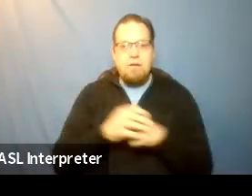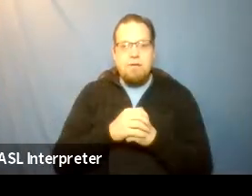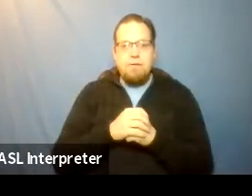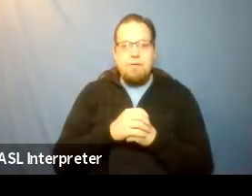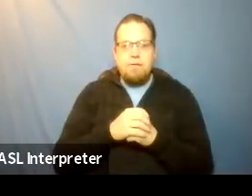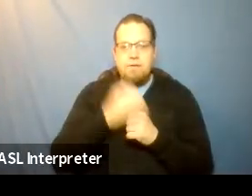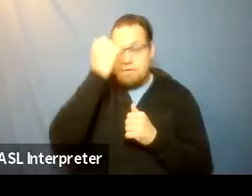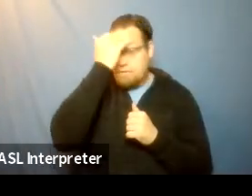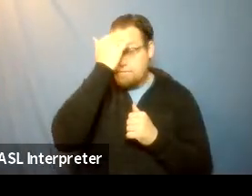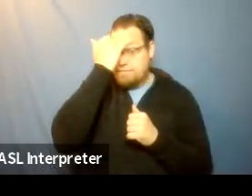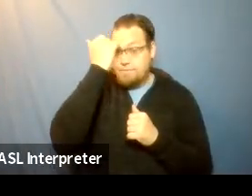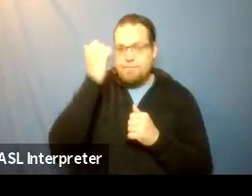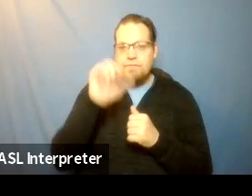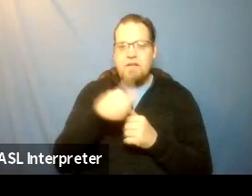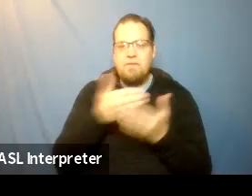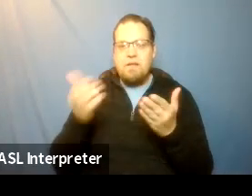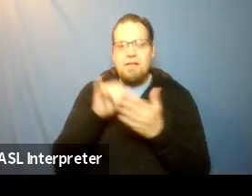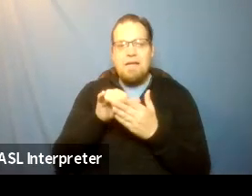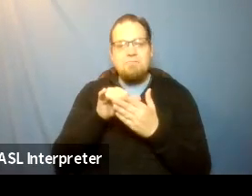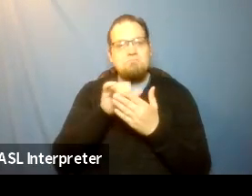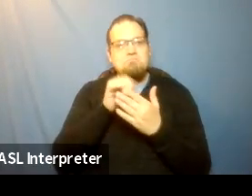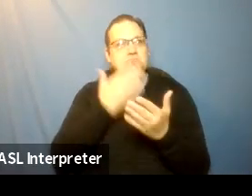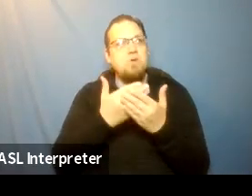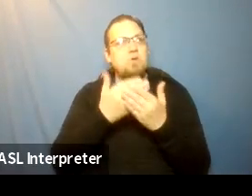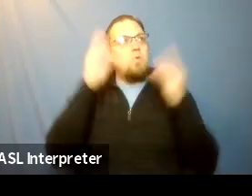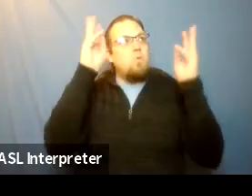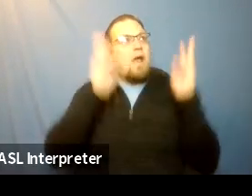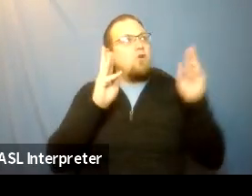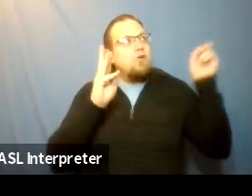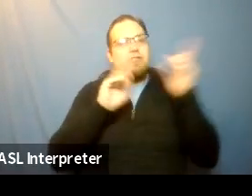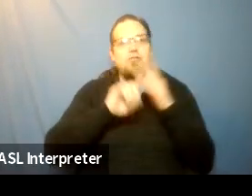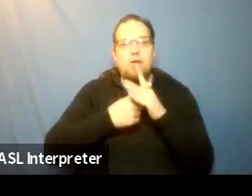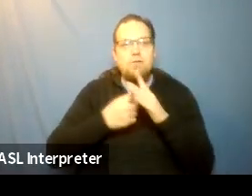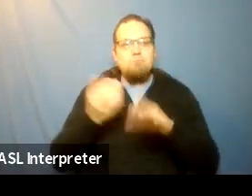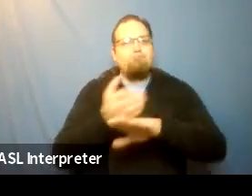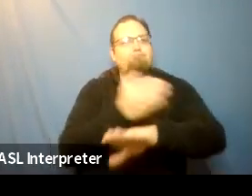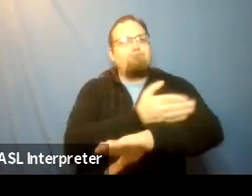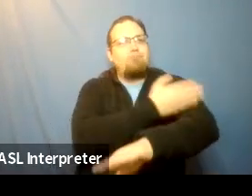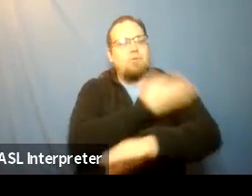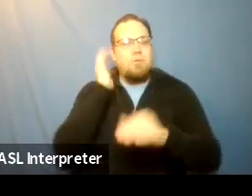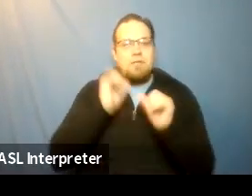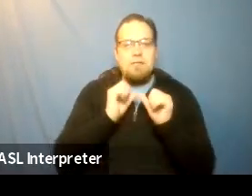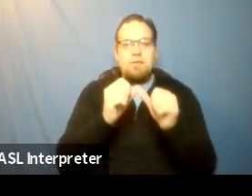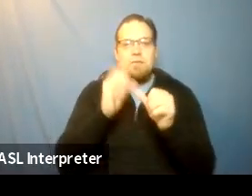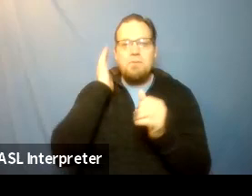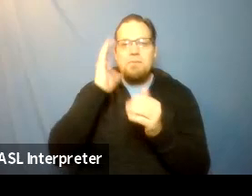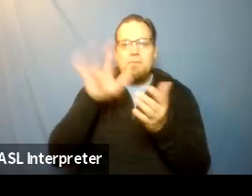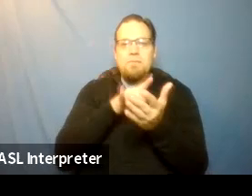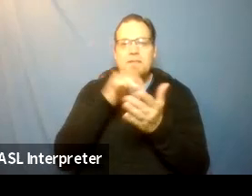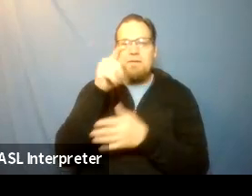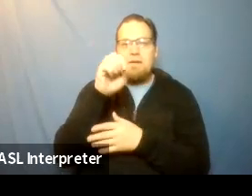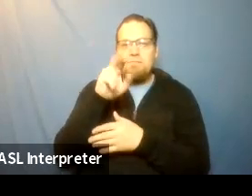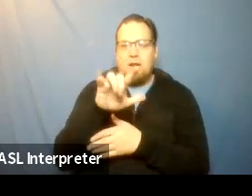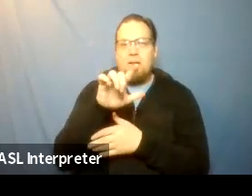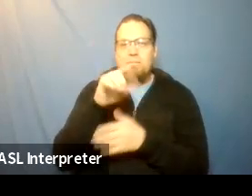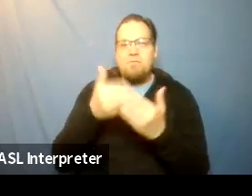it's the other thing that's nice is the weather is obviously it's starting to improve, and will continue to improve, and it'll be middle of April before we start this.